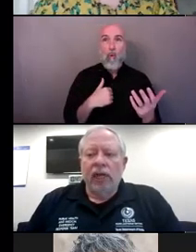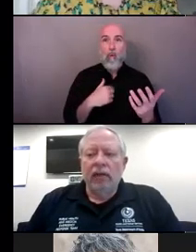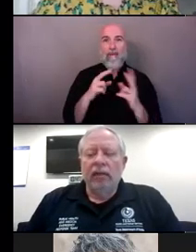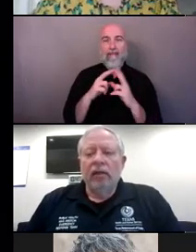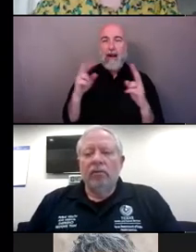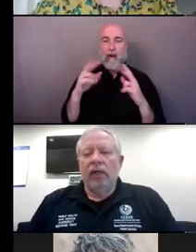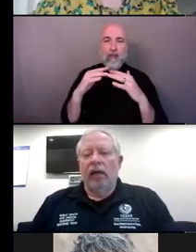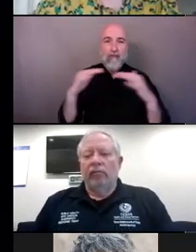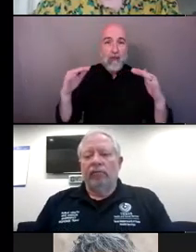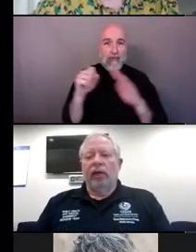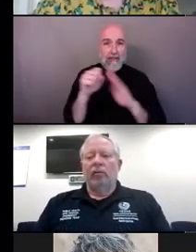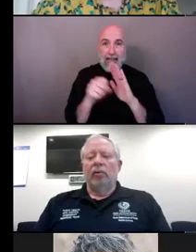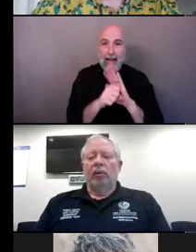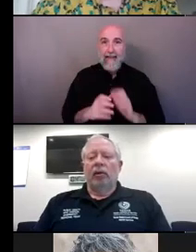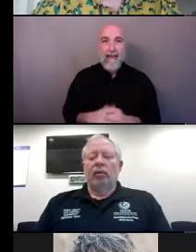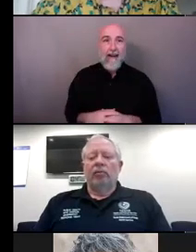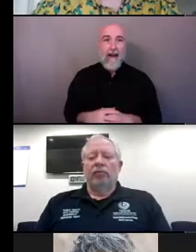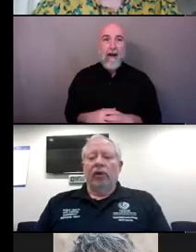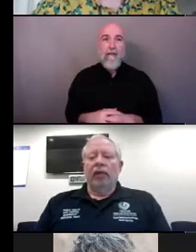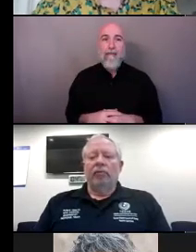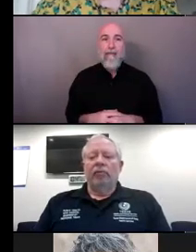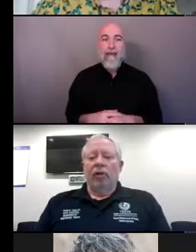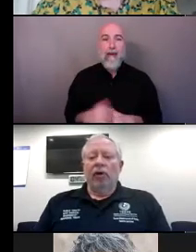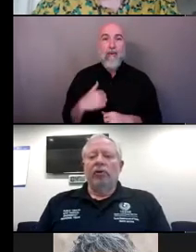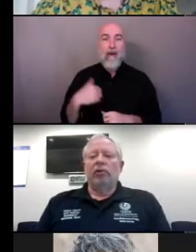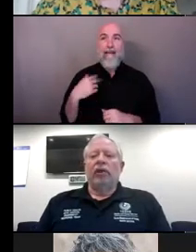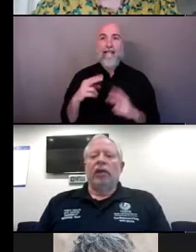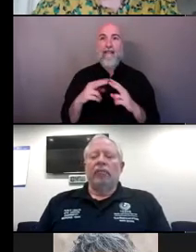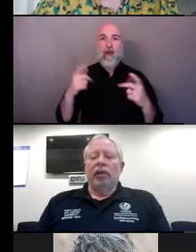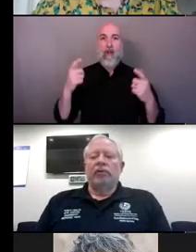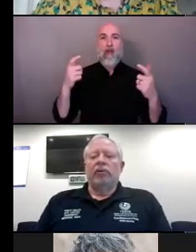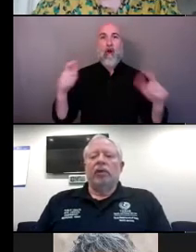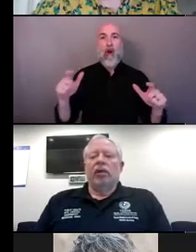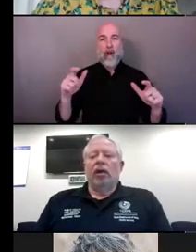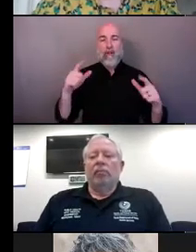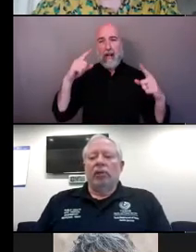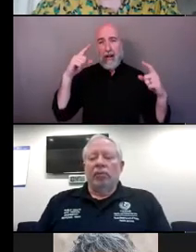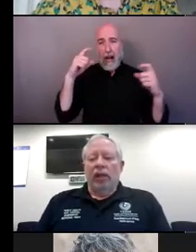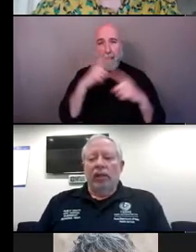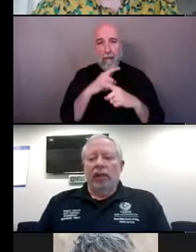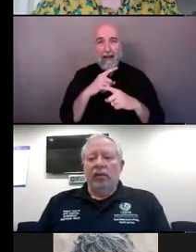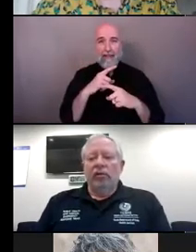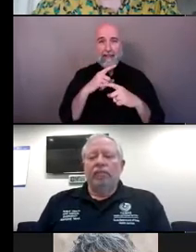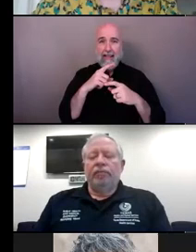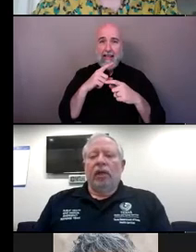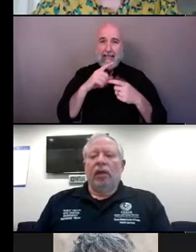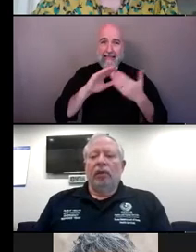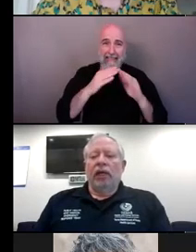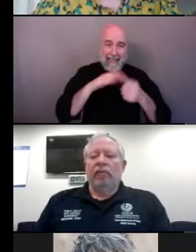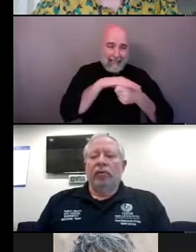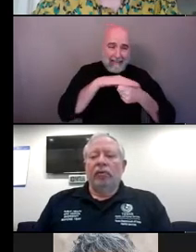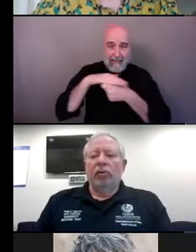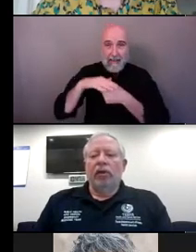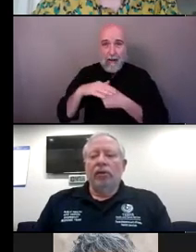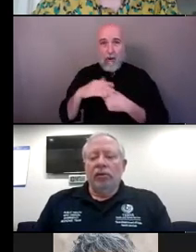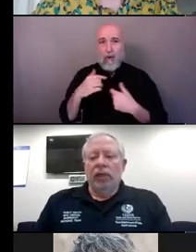diverse state. We have very large and complex metropolitan areas. We